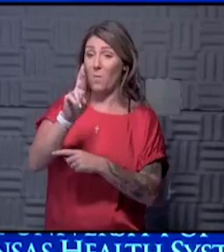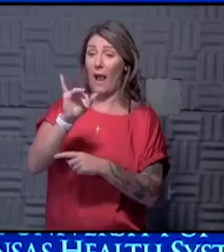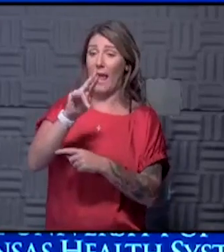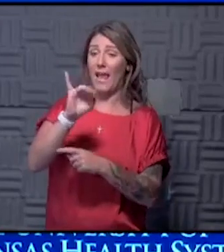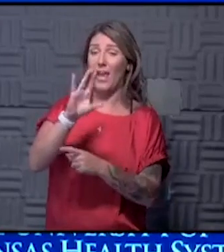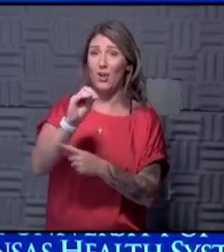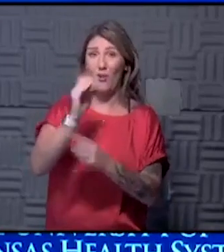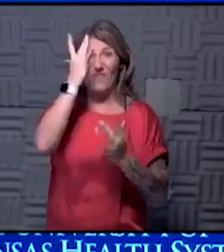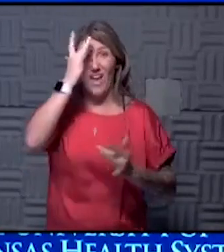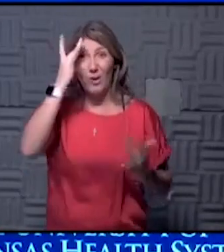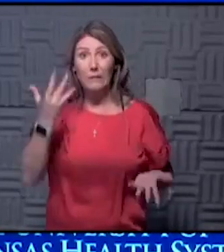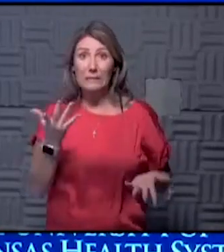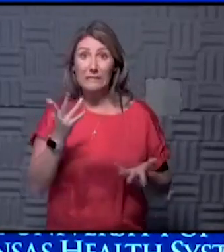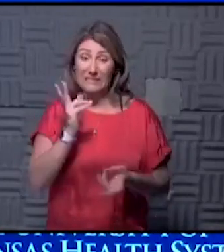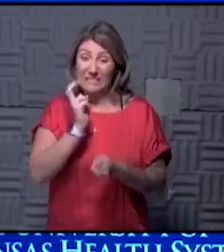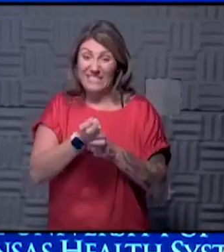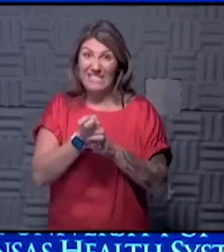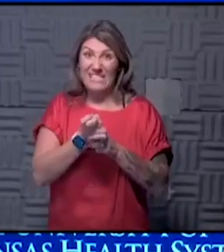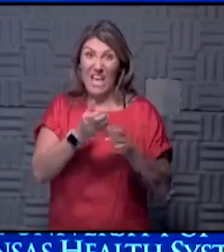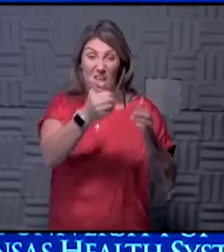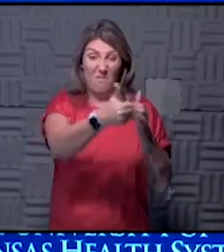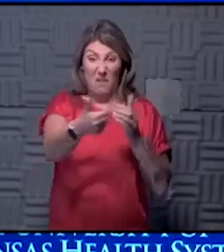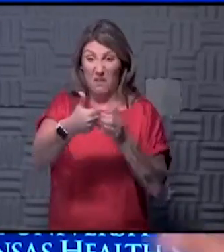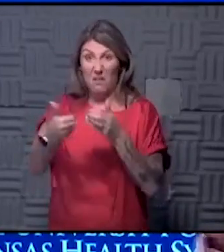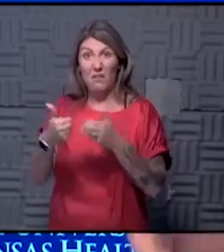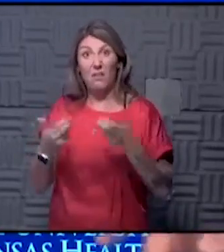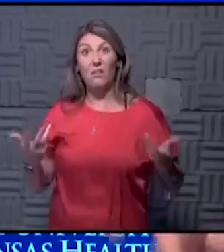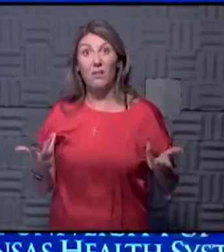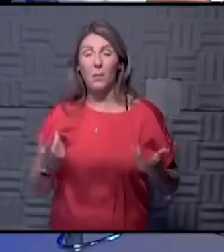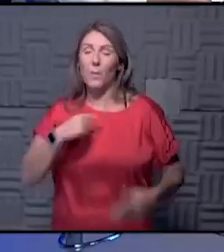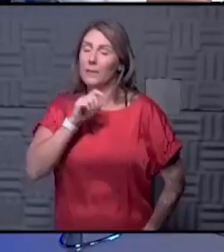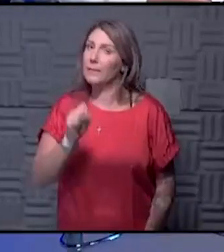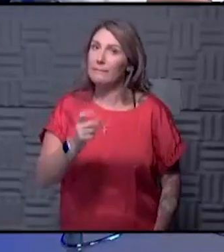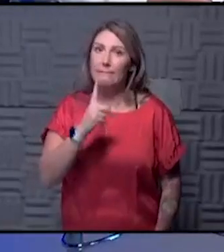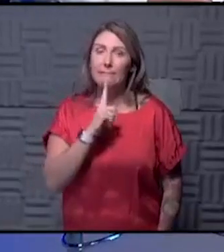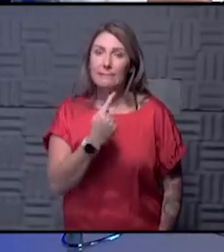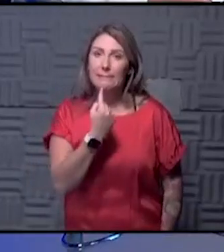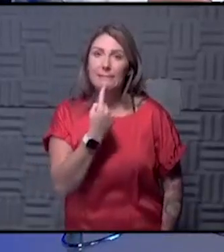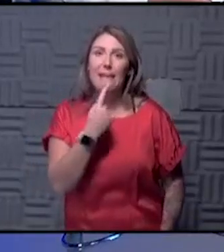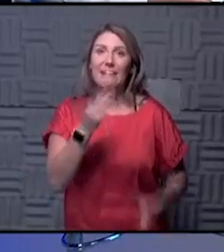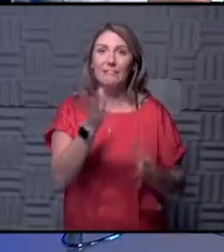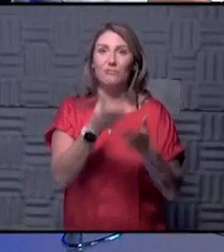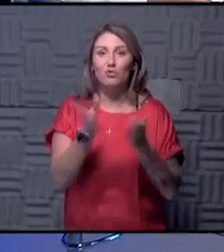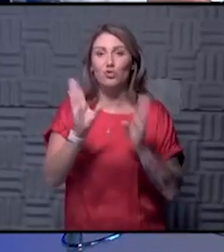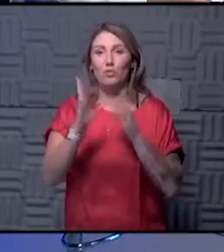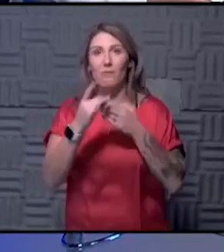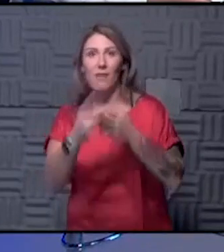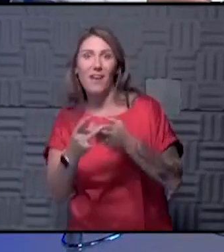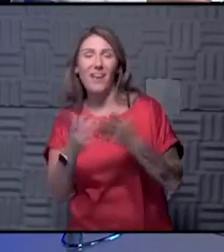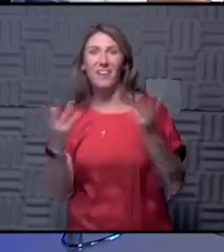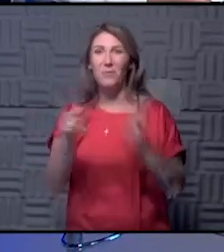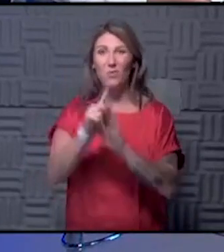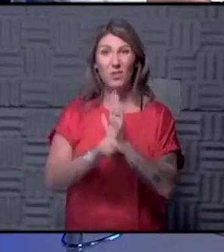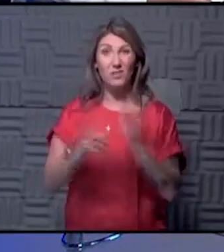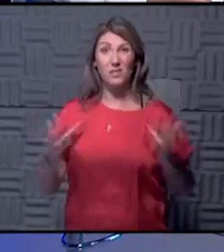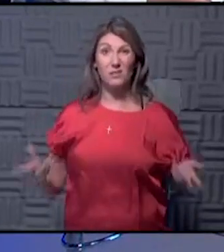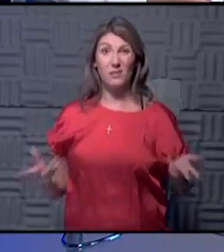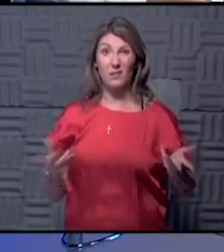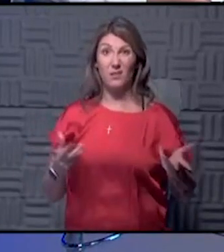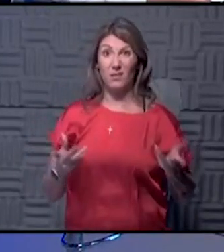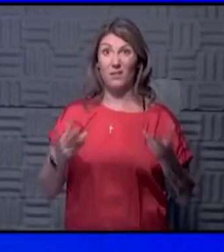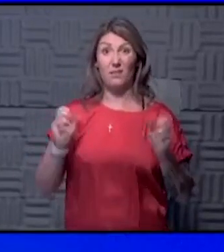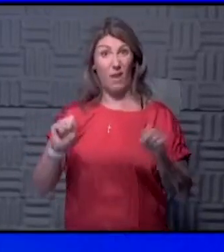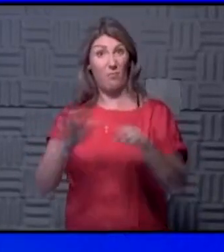think it's really hard to distinguish that, Hawkeye. Yeah. And we could say, well, here's some general guiding principles, but they're just general guiding principles that can be totally